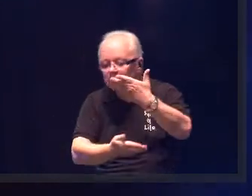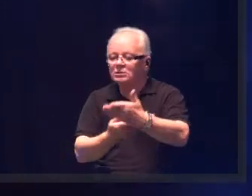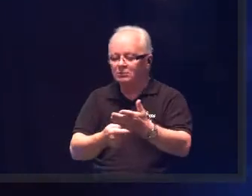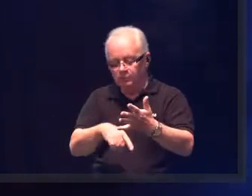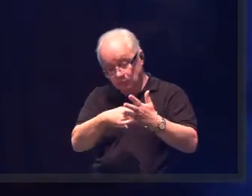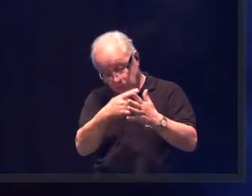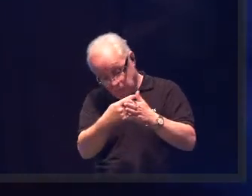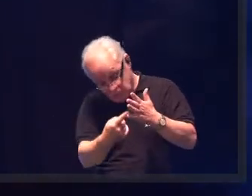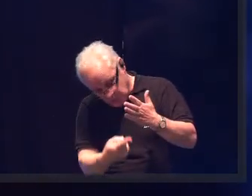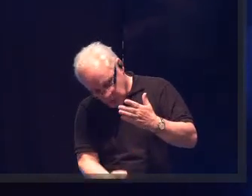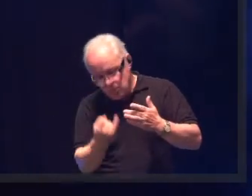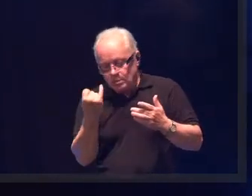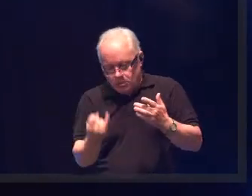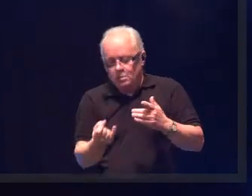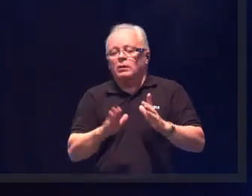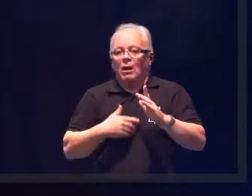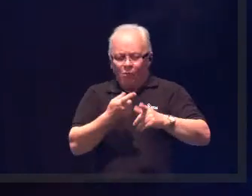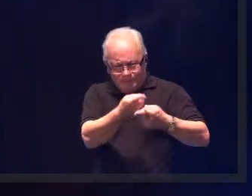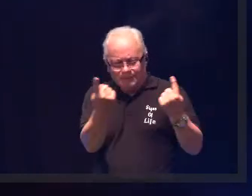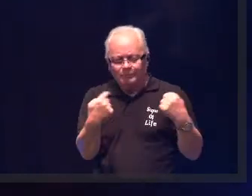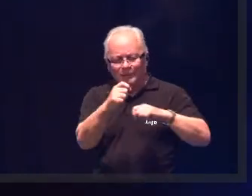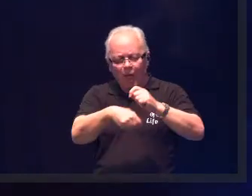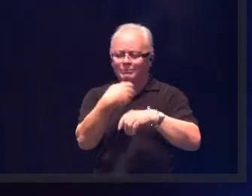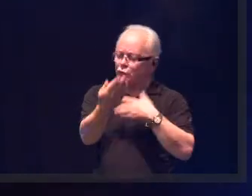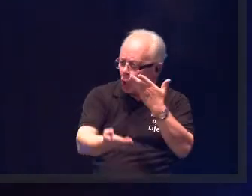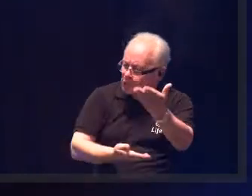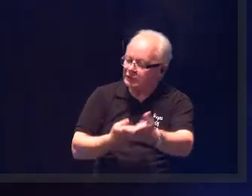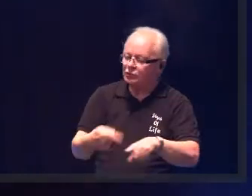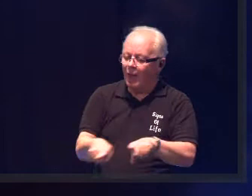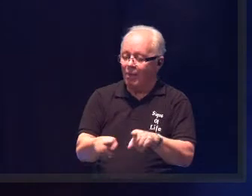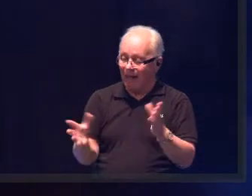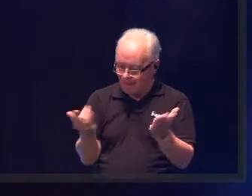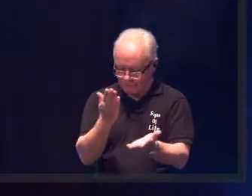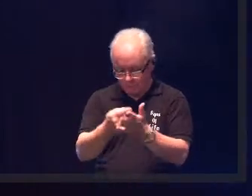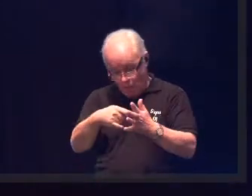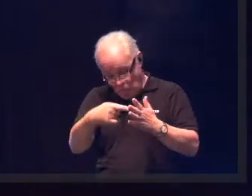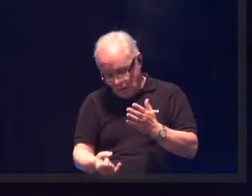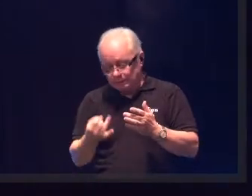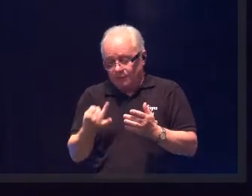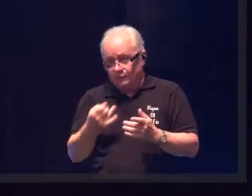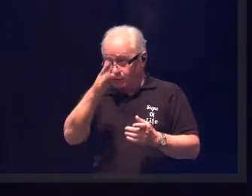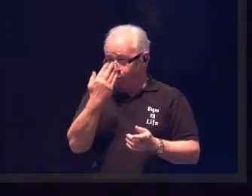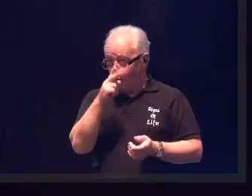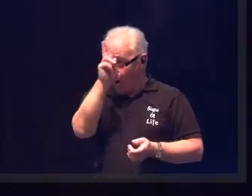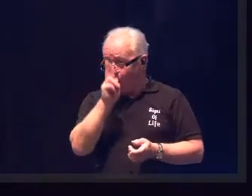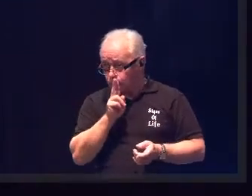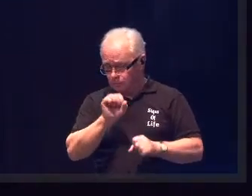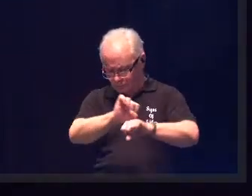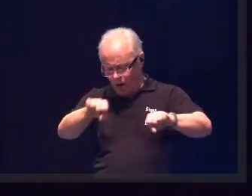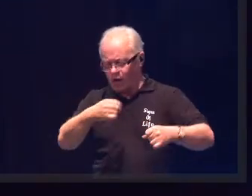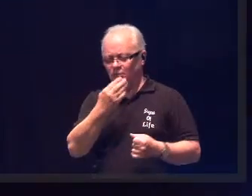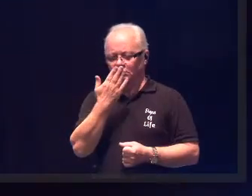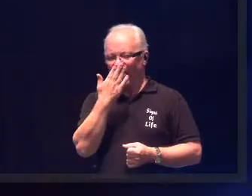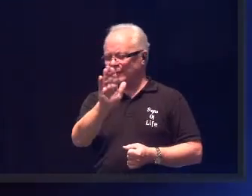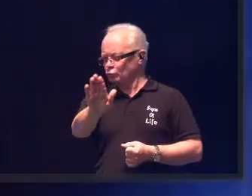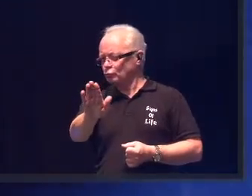be servants, just as Jesus was a servant. Honor is our attitude. Acceptance is our disposition.